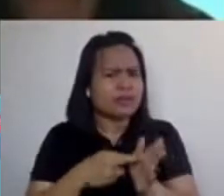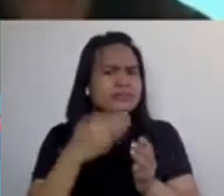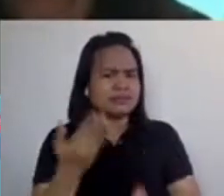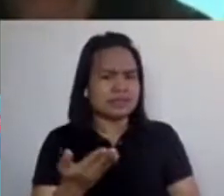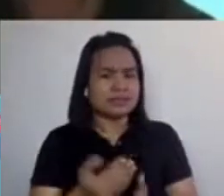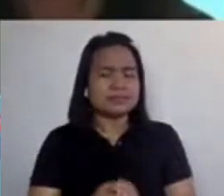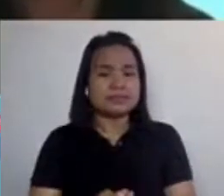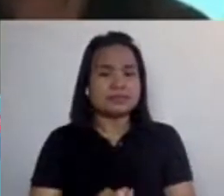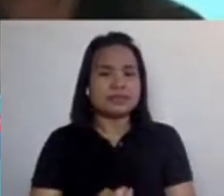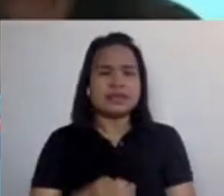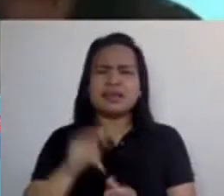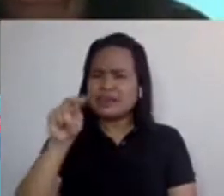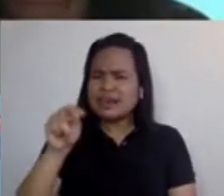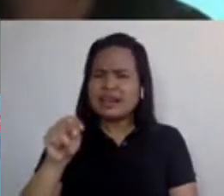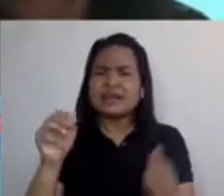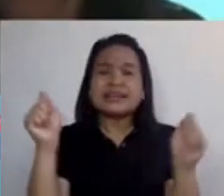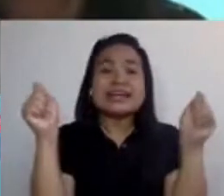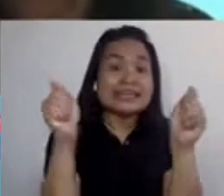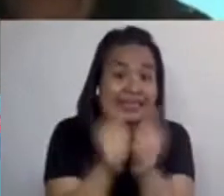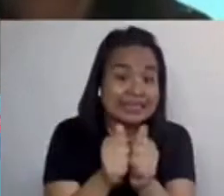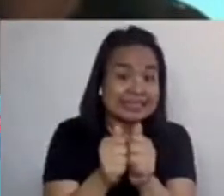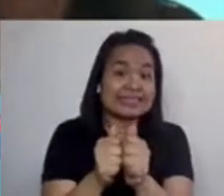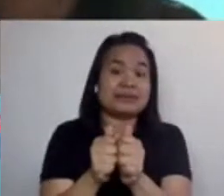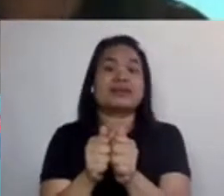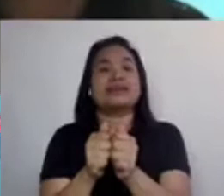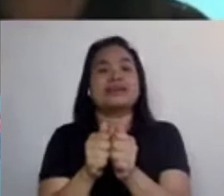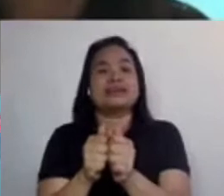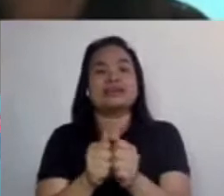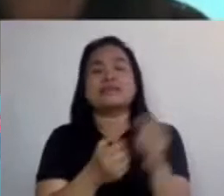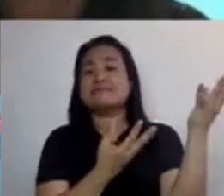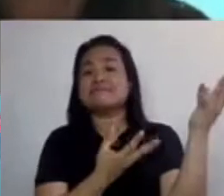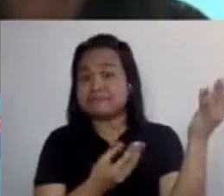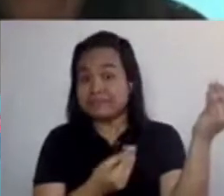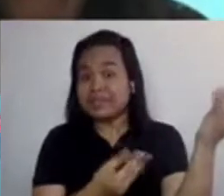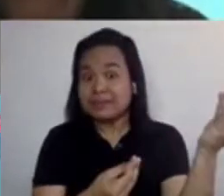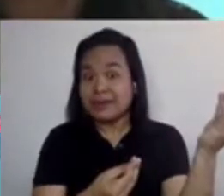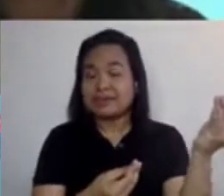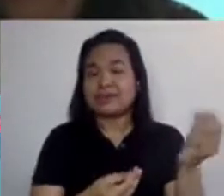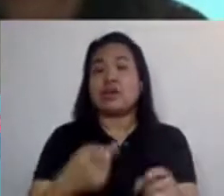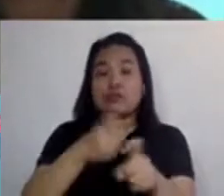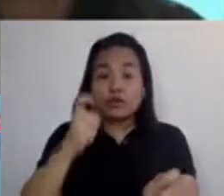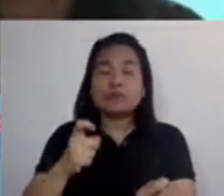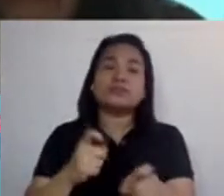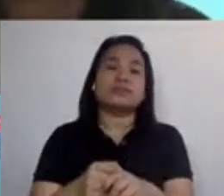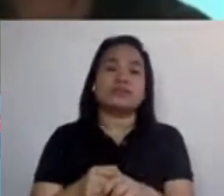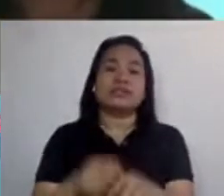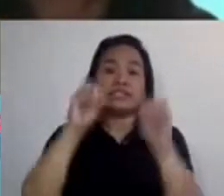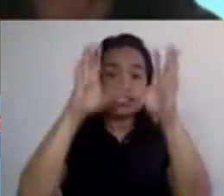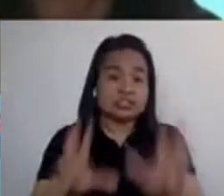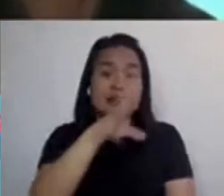with client-learner feedback. Again, the client-learner feedback should hit this objective